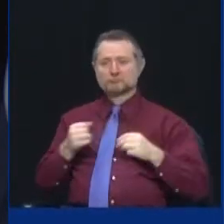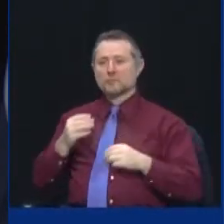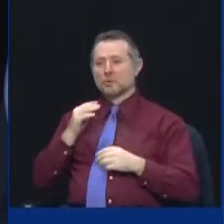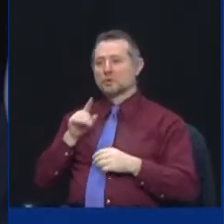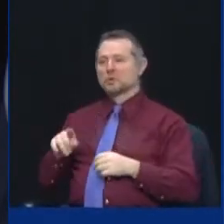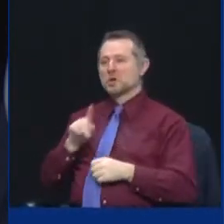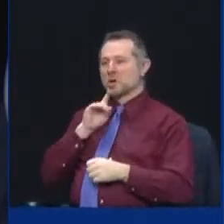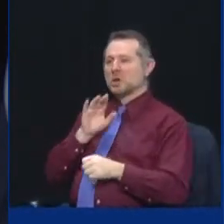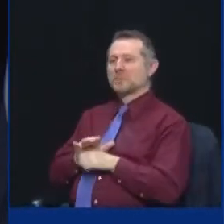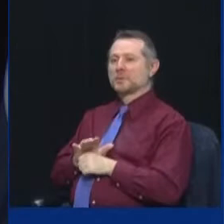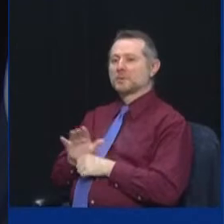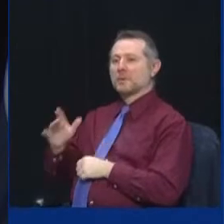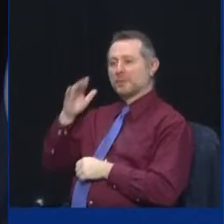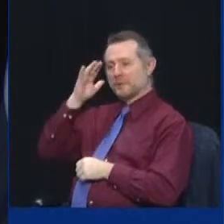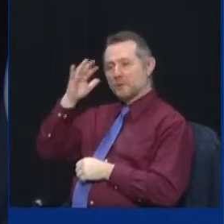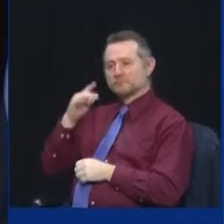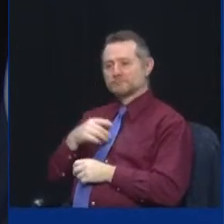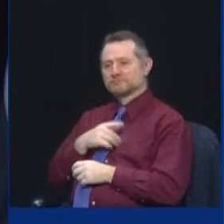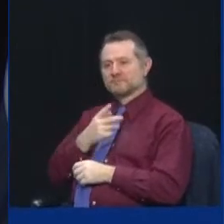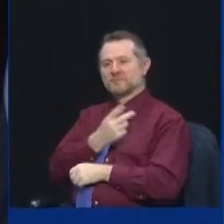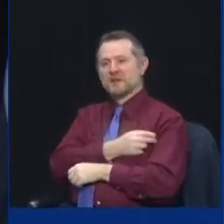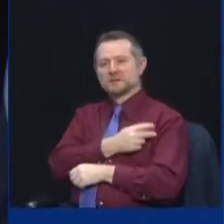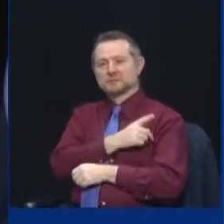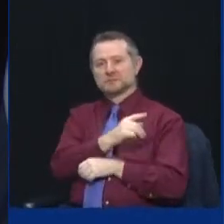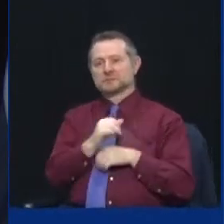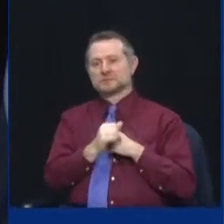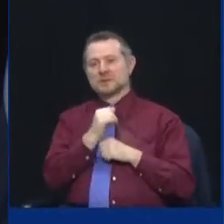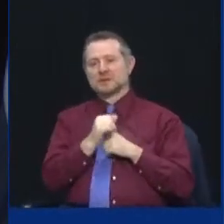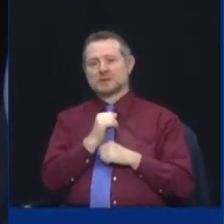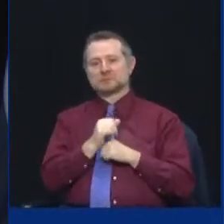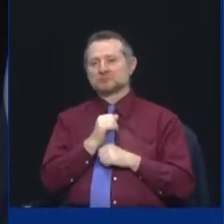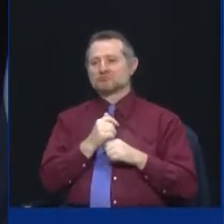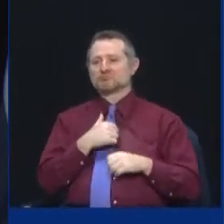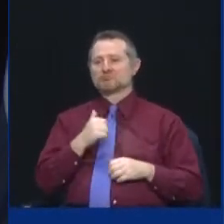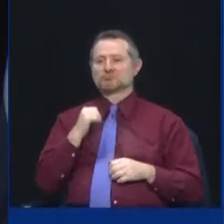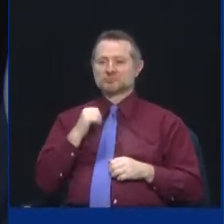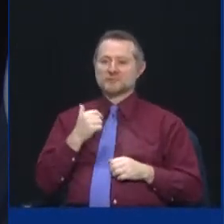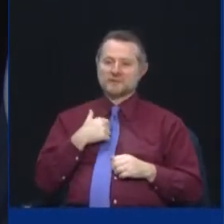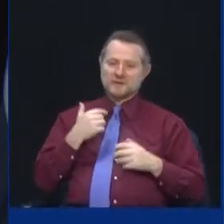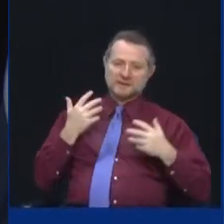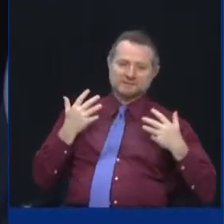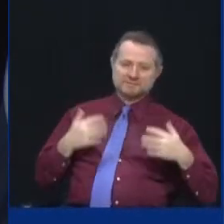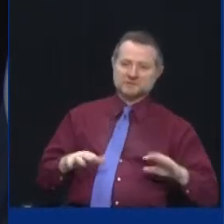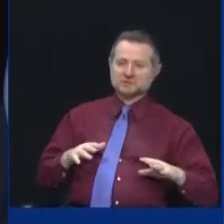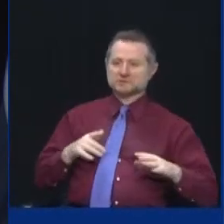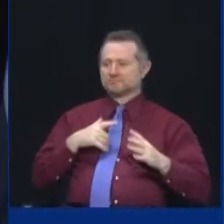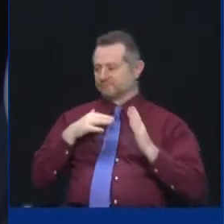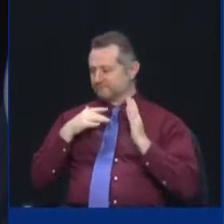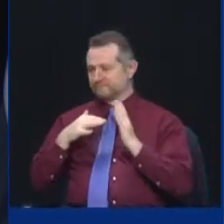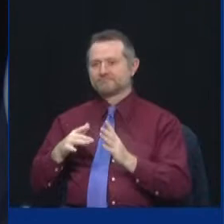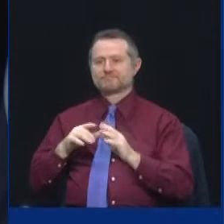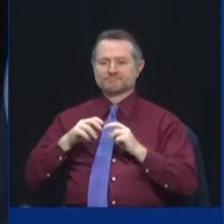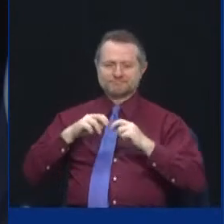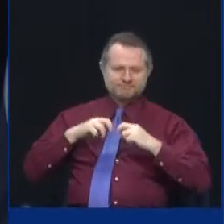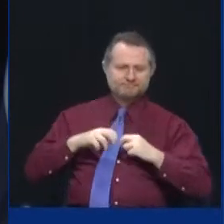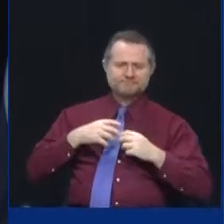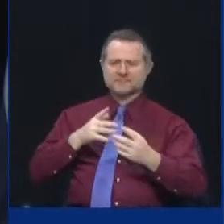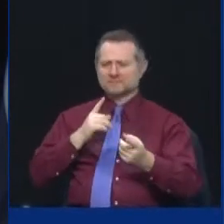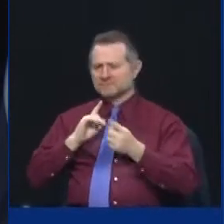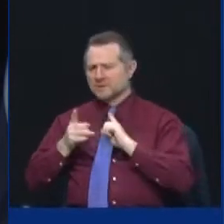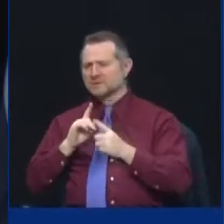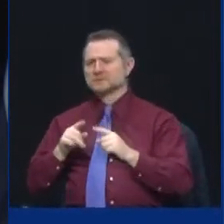that vaccines are dangerous. I have studied it. I've had many conversations with